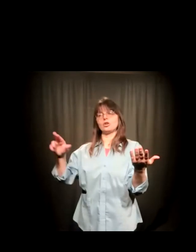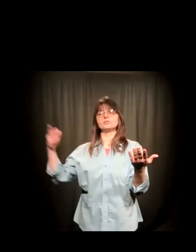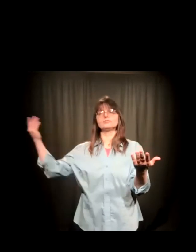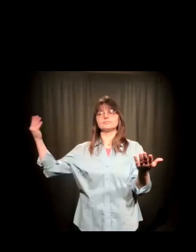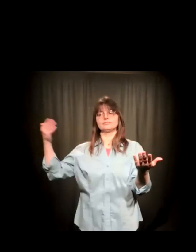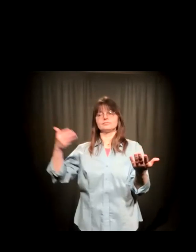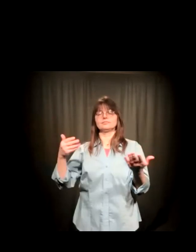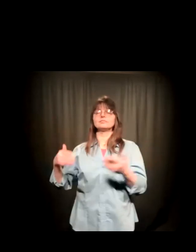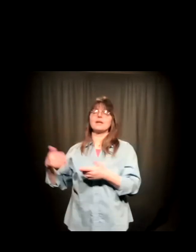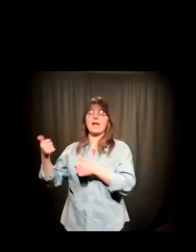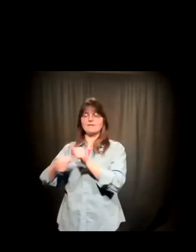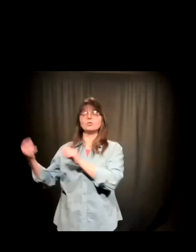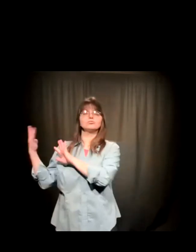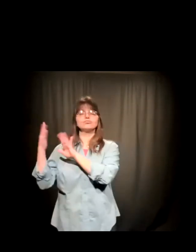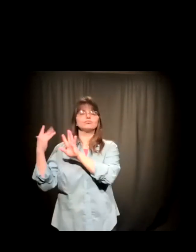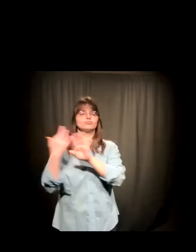classroom.